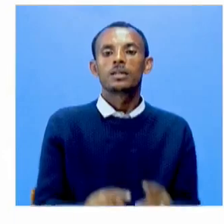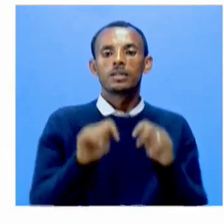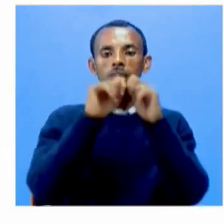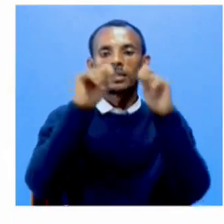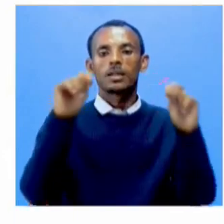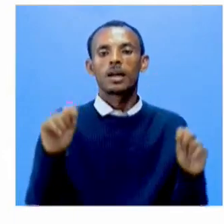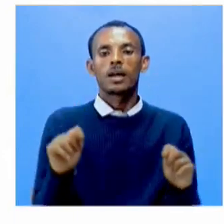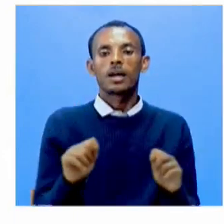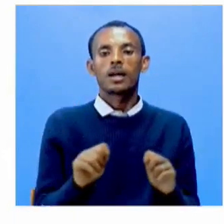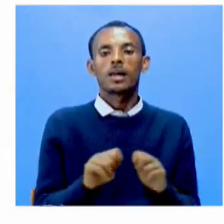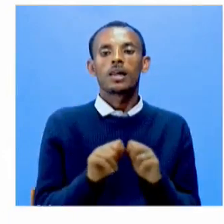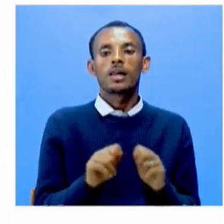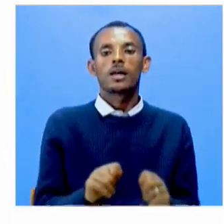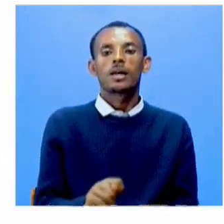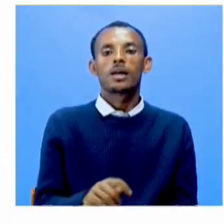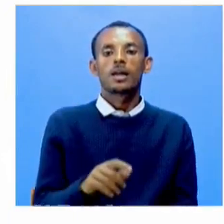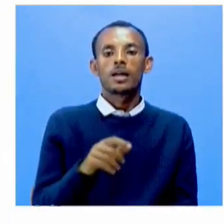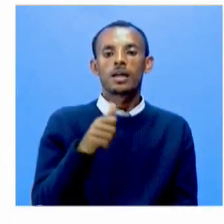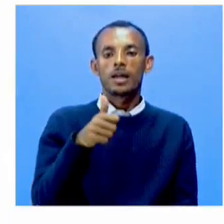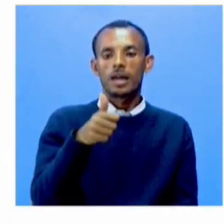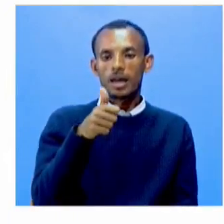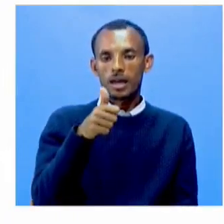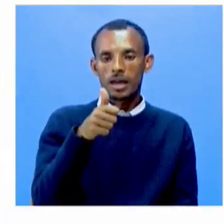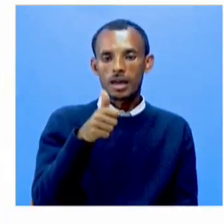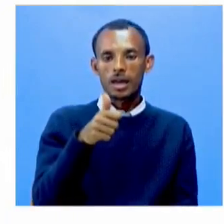triangle ABC